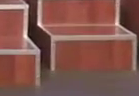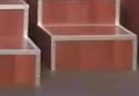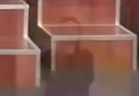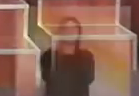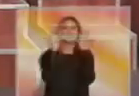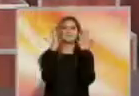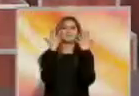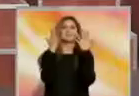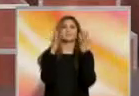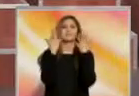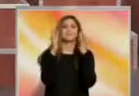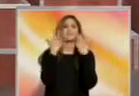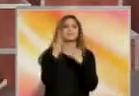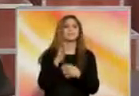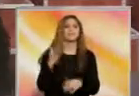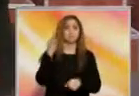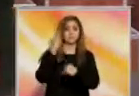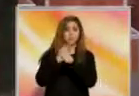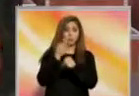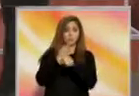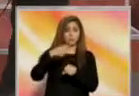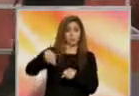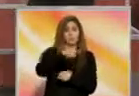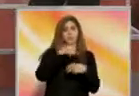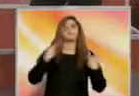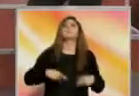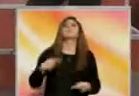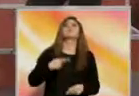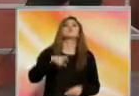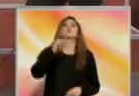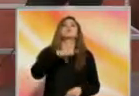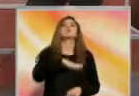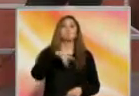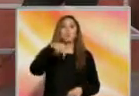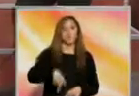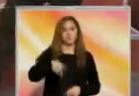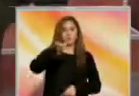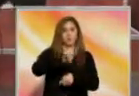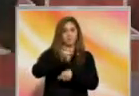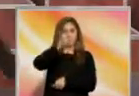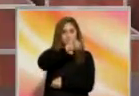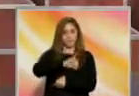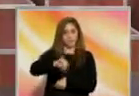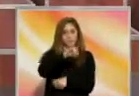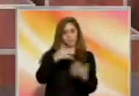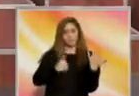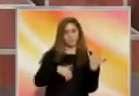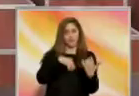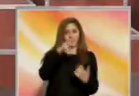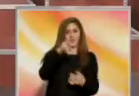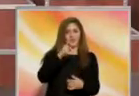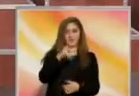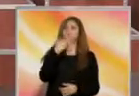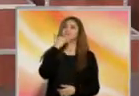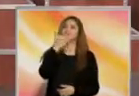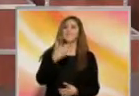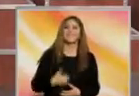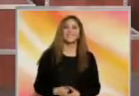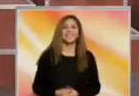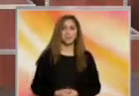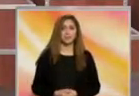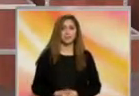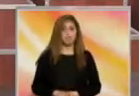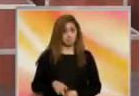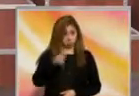¡Bravo! Gracias. Y para que no digan, señores, hoy jueves nos pusimos bien rock and roll. Muy bien ustedes, Gracias, muchas Oye, gracias.